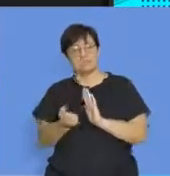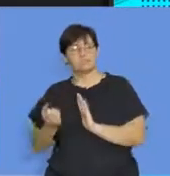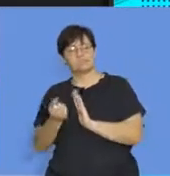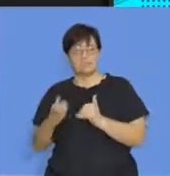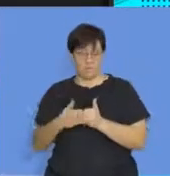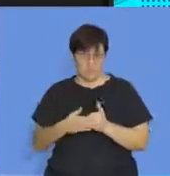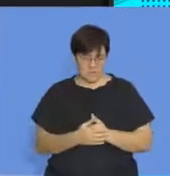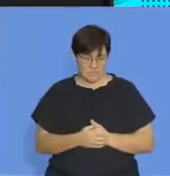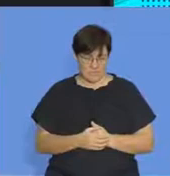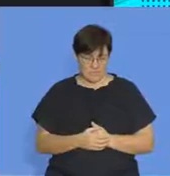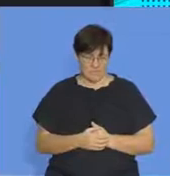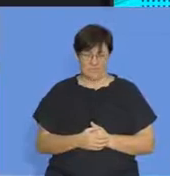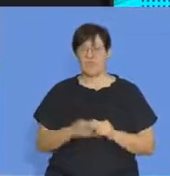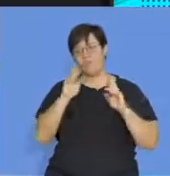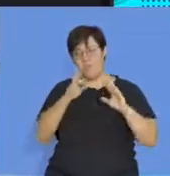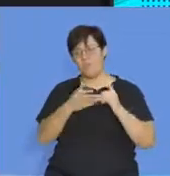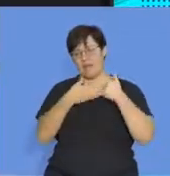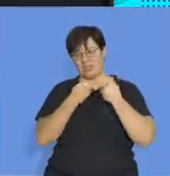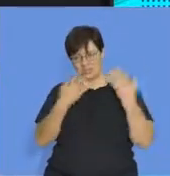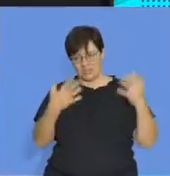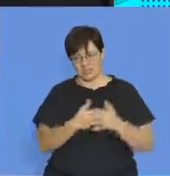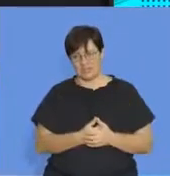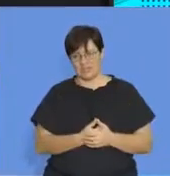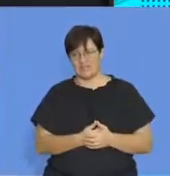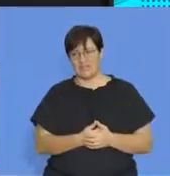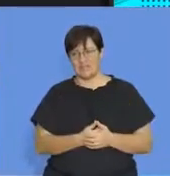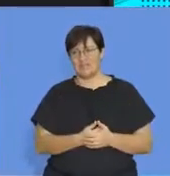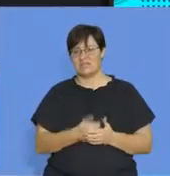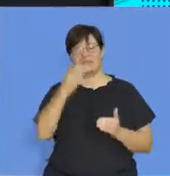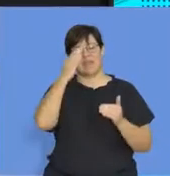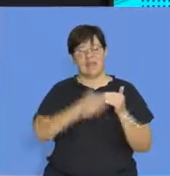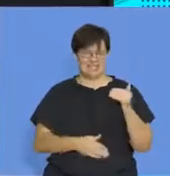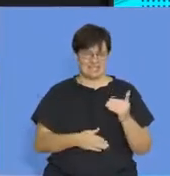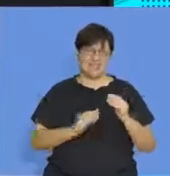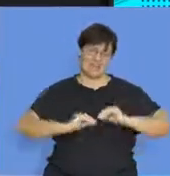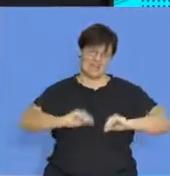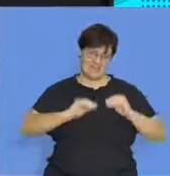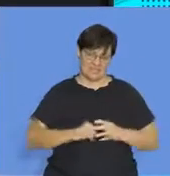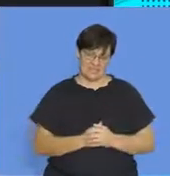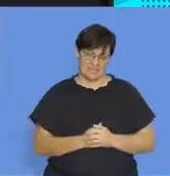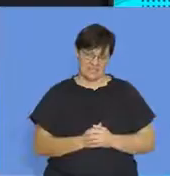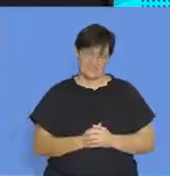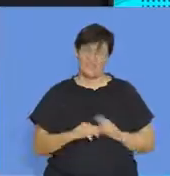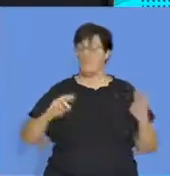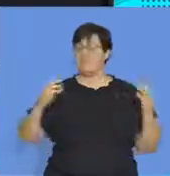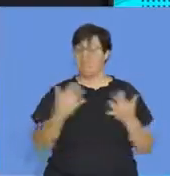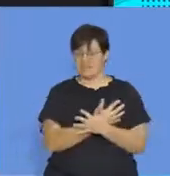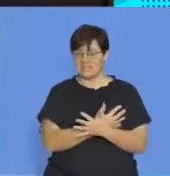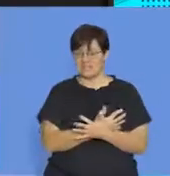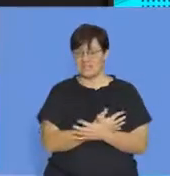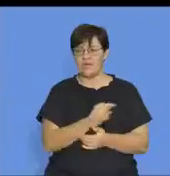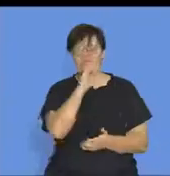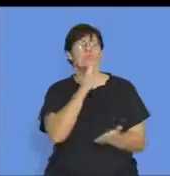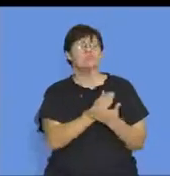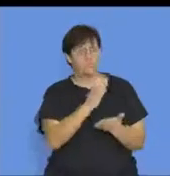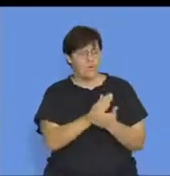Okay, right, hopefully that helped. And we have come to the end of our lesson. So very quickly, guys, please make